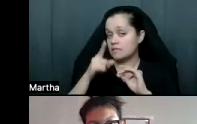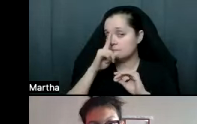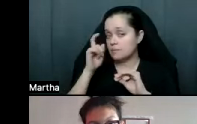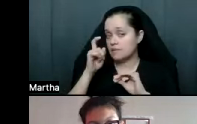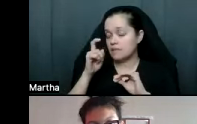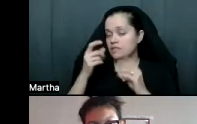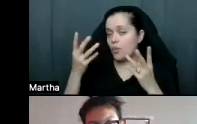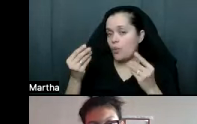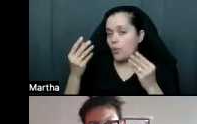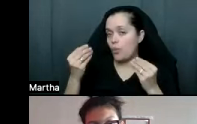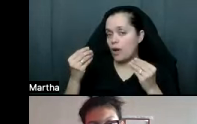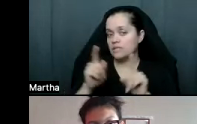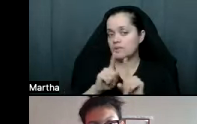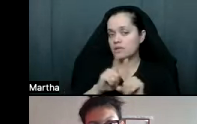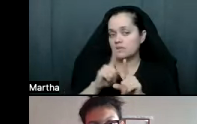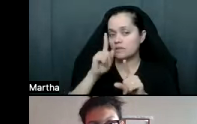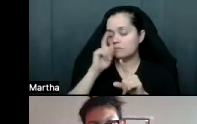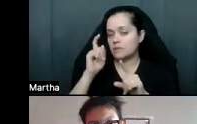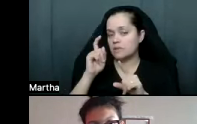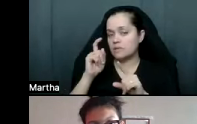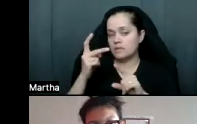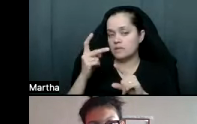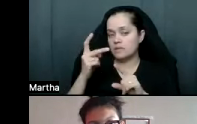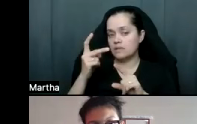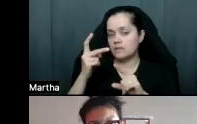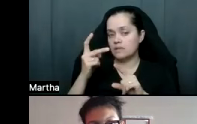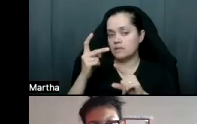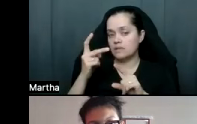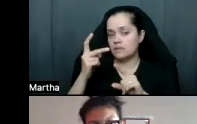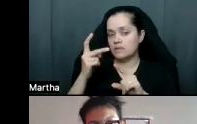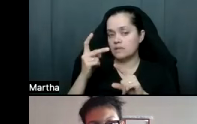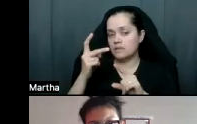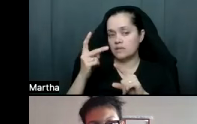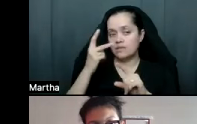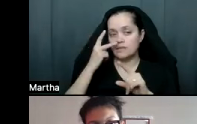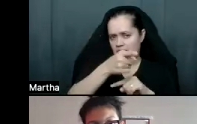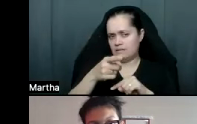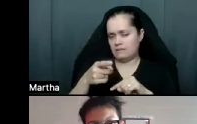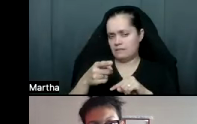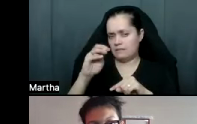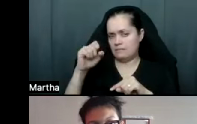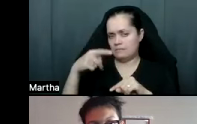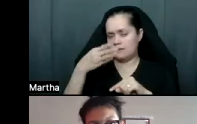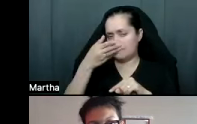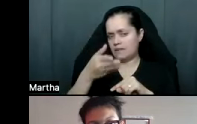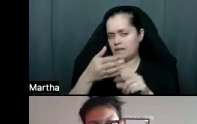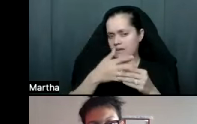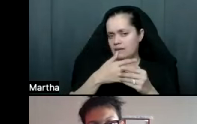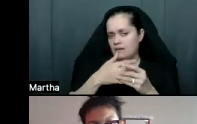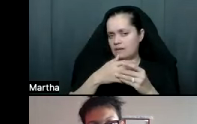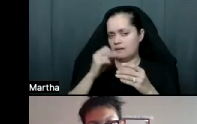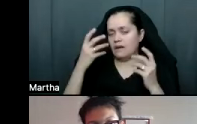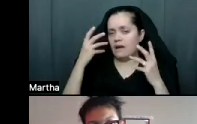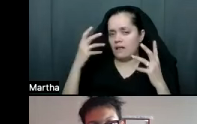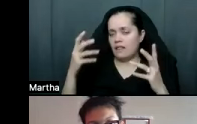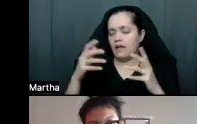of wet, but also because looking at that map there, yeah, a lot of the surface looks to be